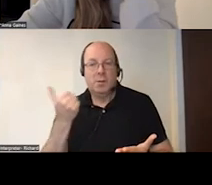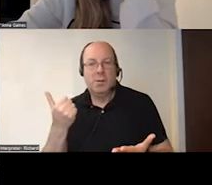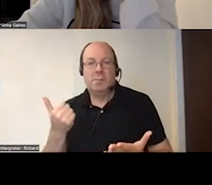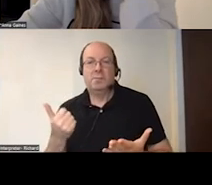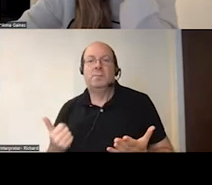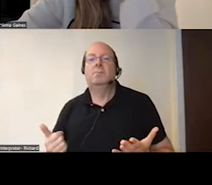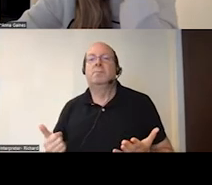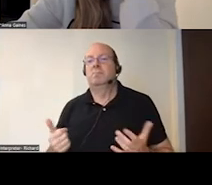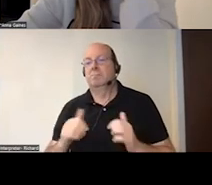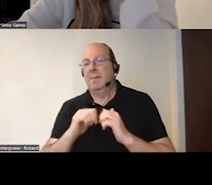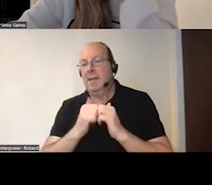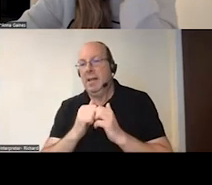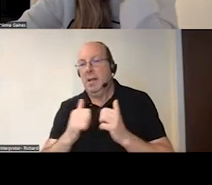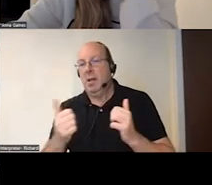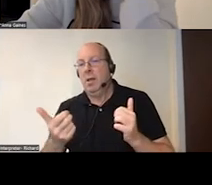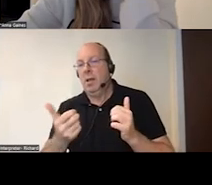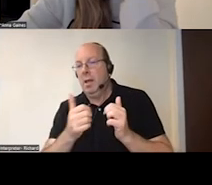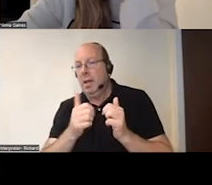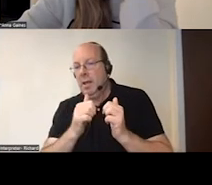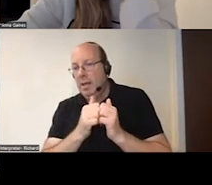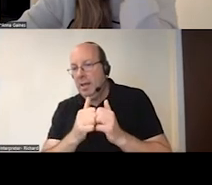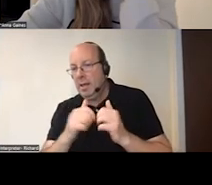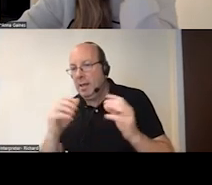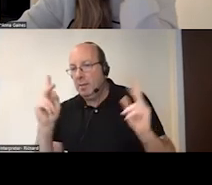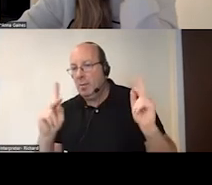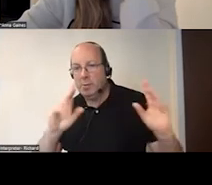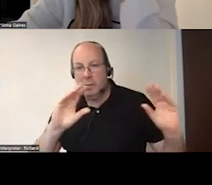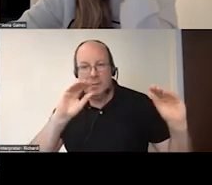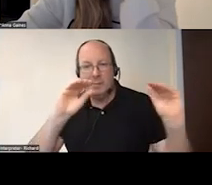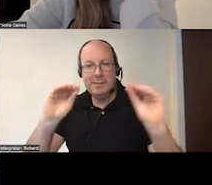to educate the people that we're talking to about what we're doing.